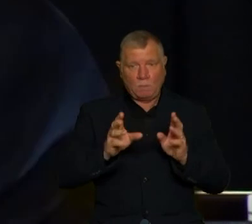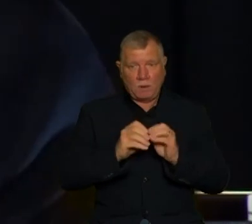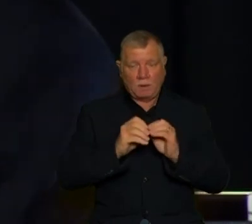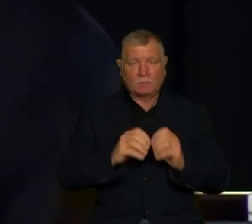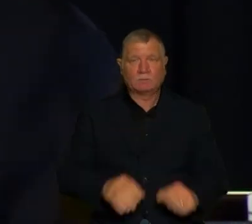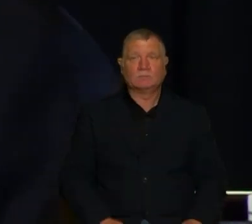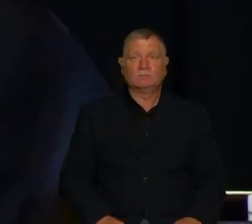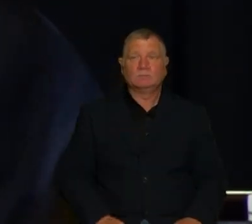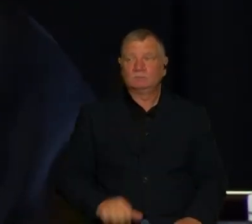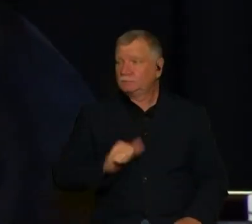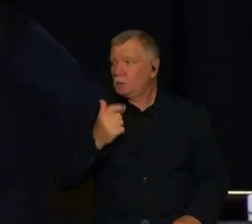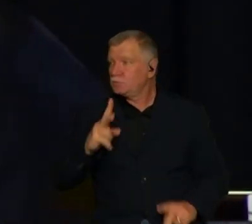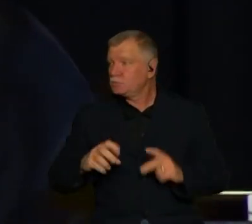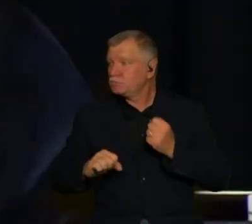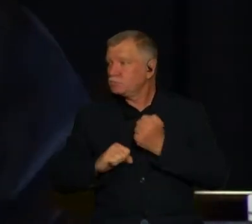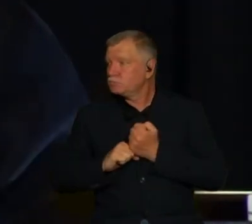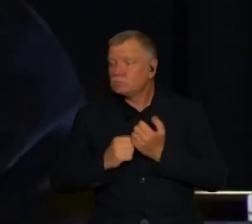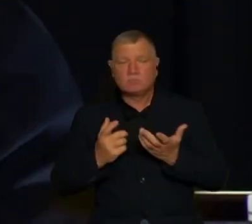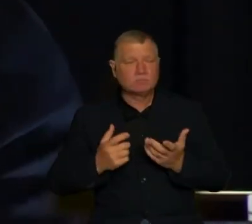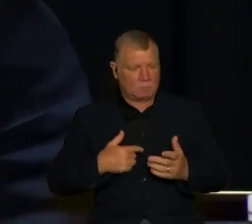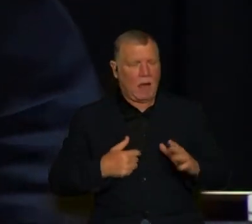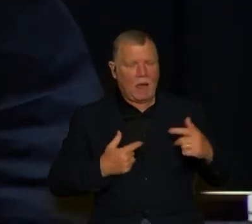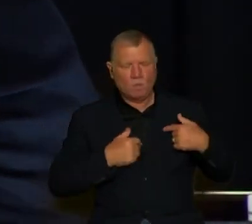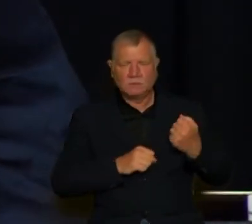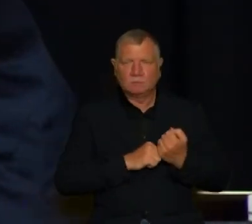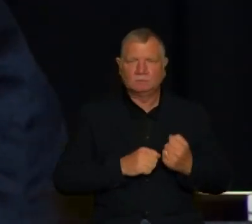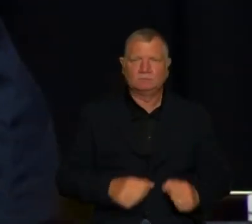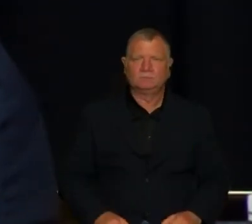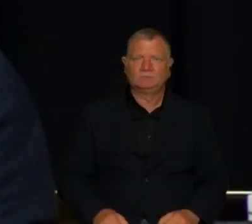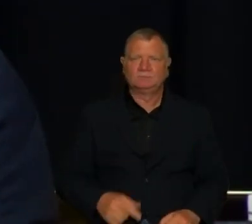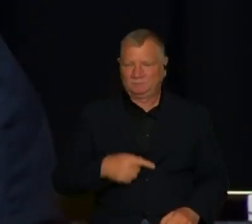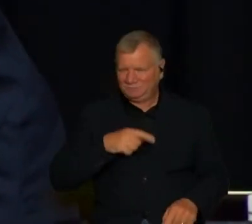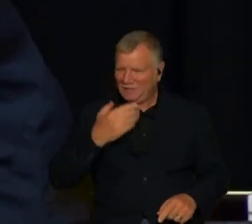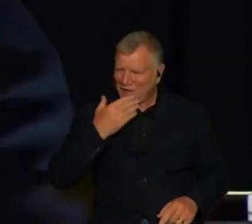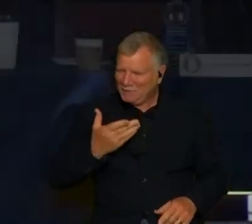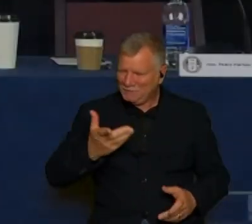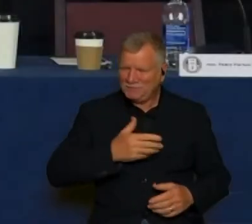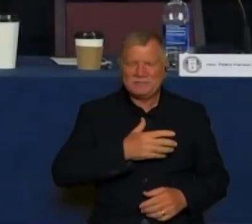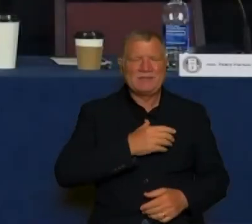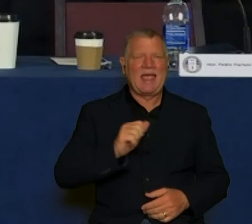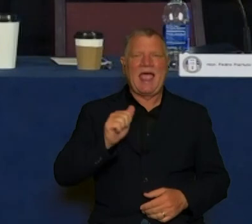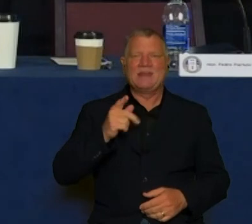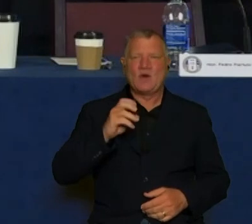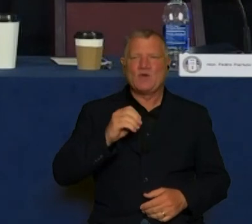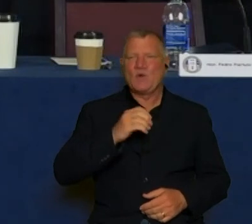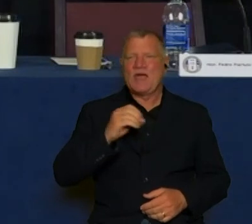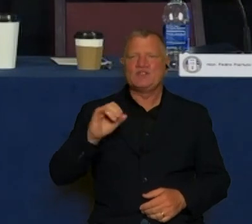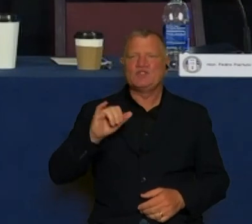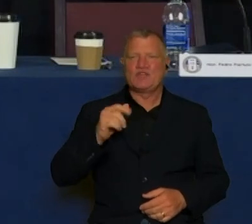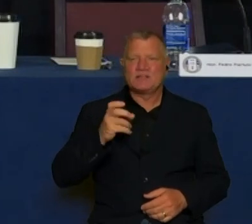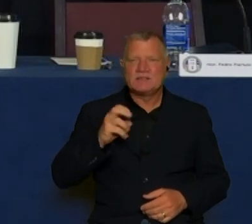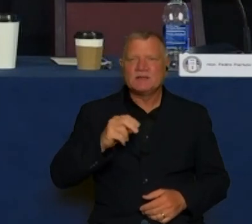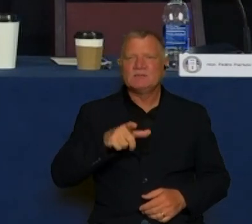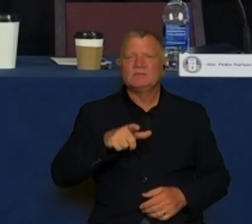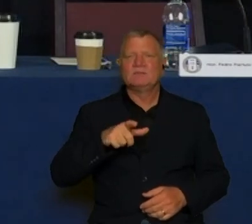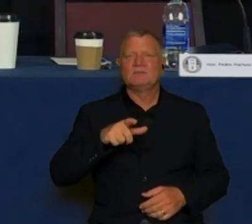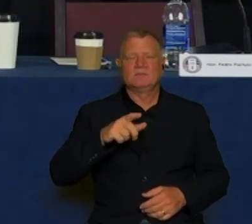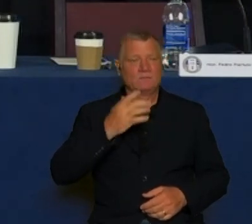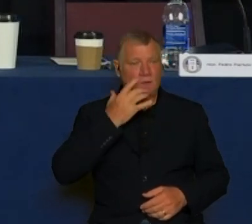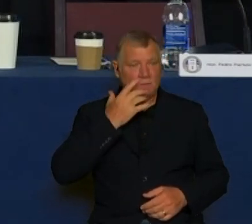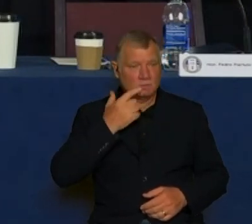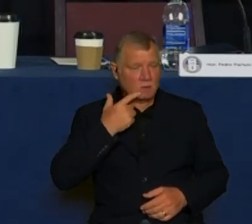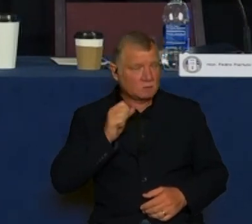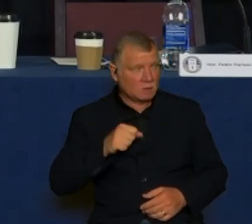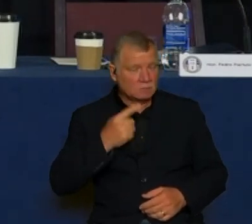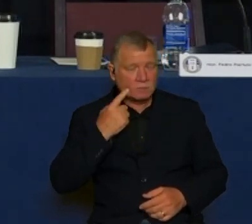meeting. Somebody second? I'll second. Thank second. You. Thank you, Antonio and Justin. If all in favor, we'll